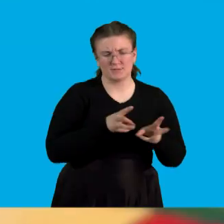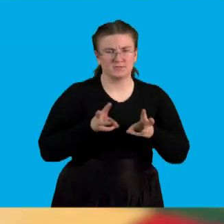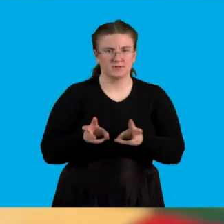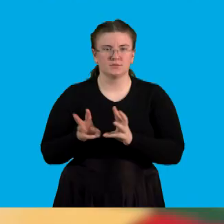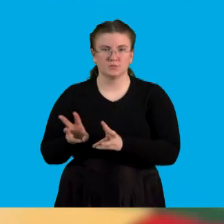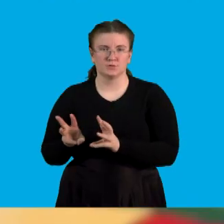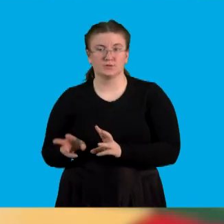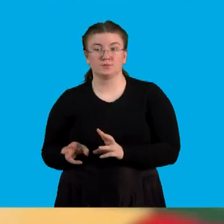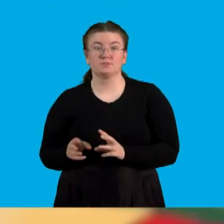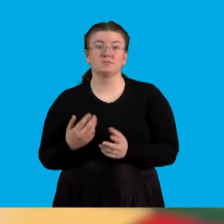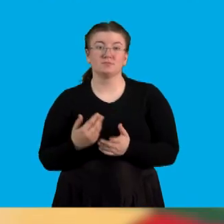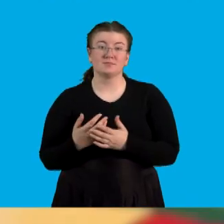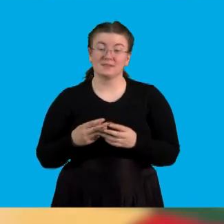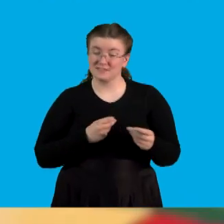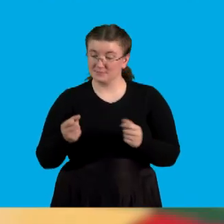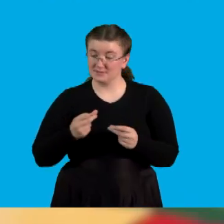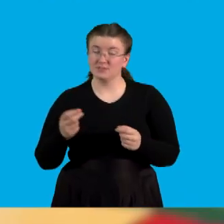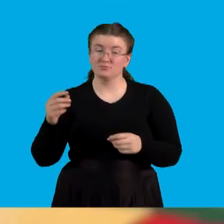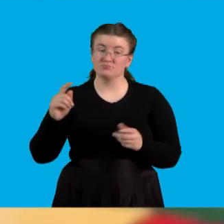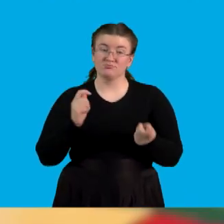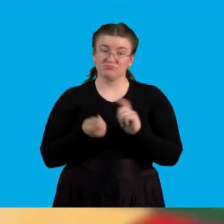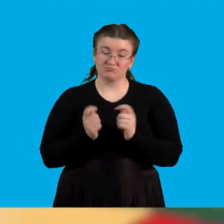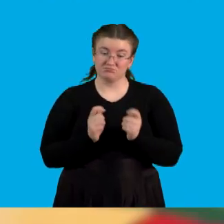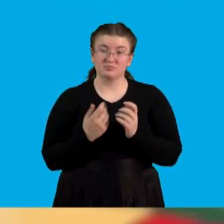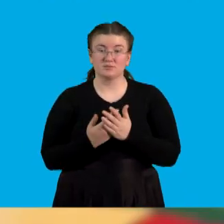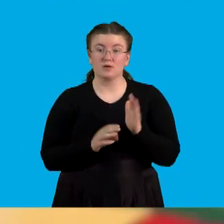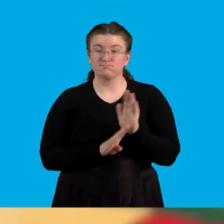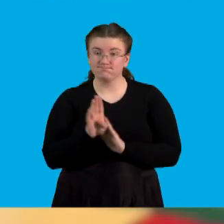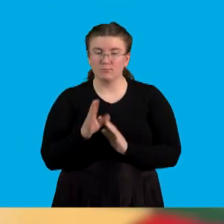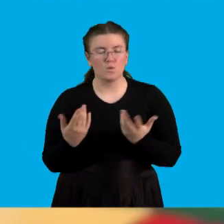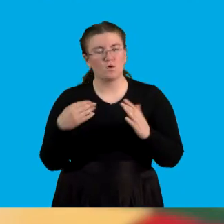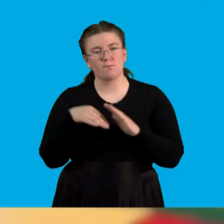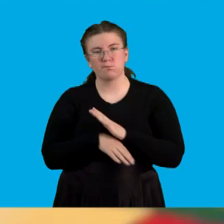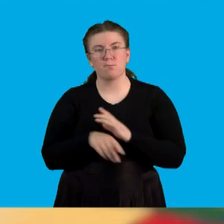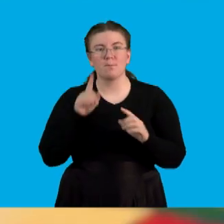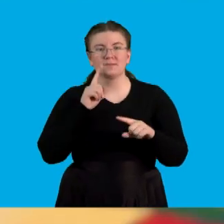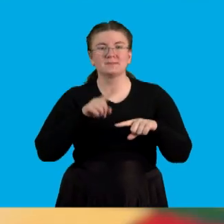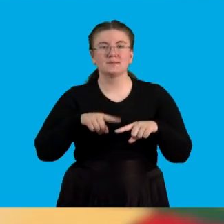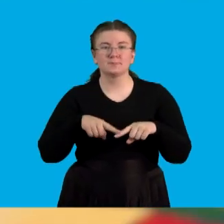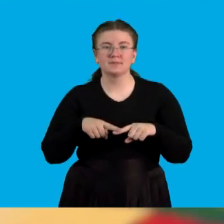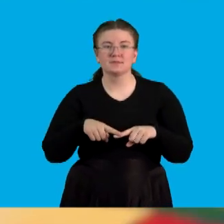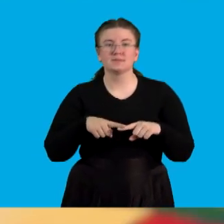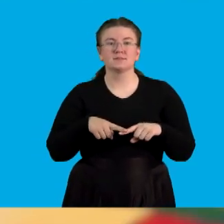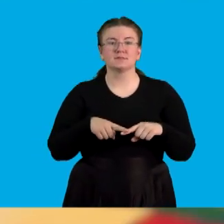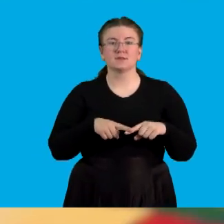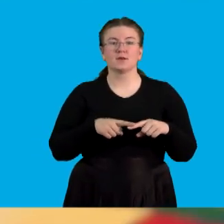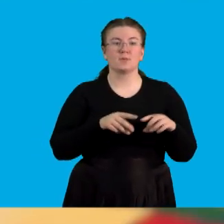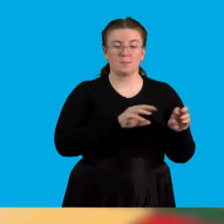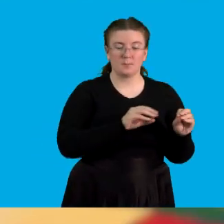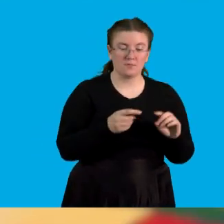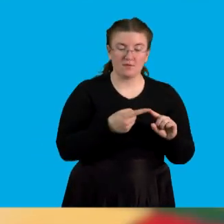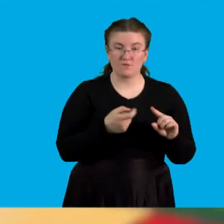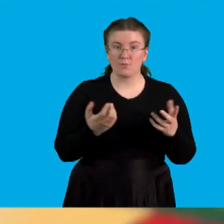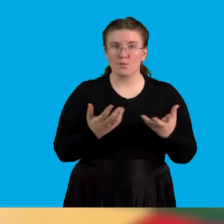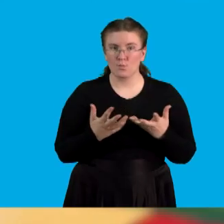light is going to change. It can either increase or it can decrease depending on which medium it is moving from